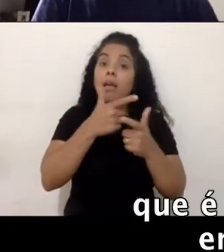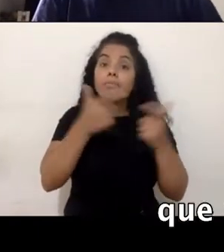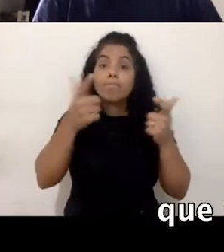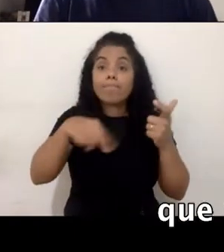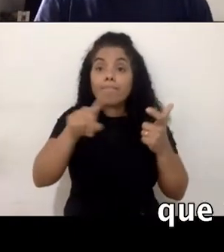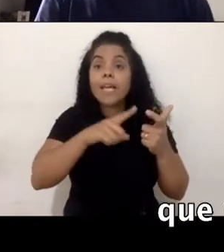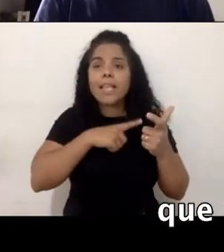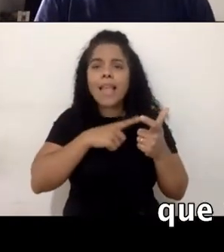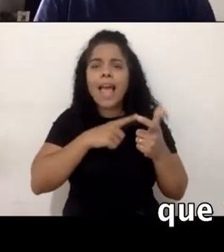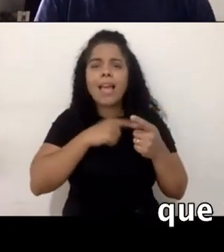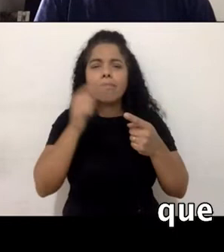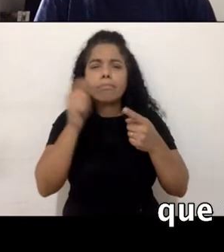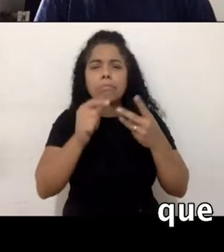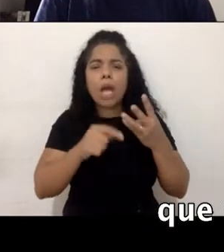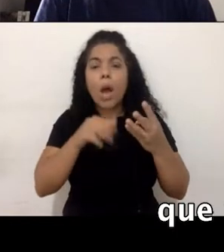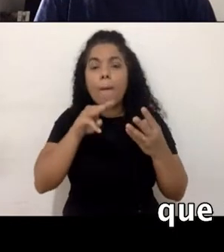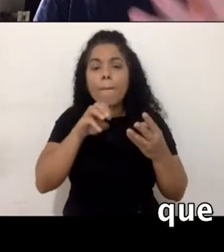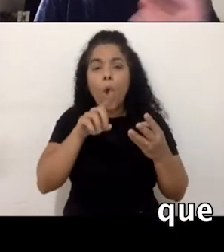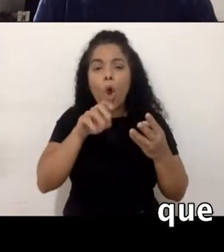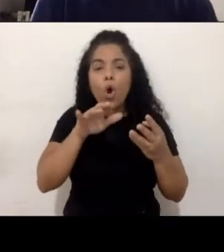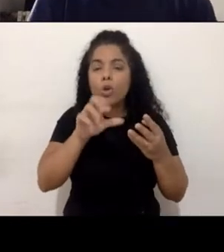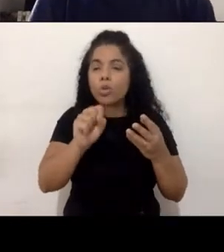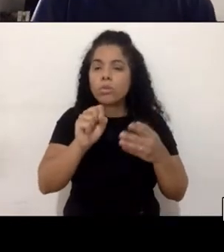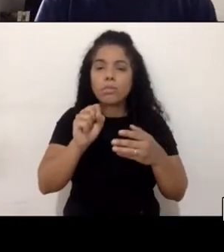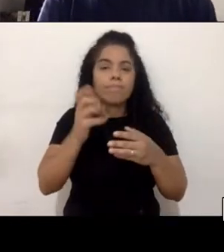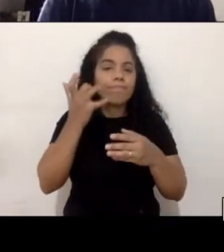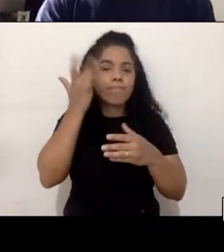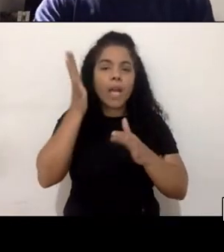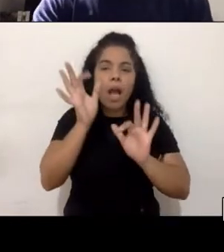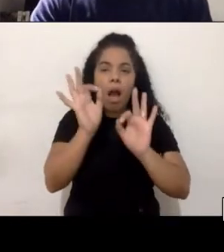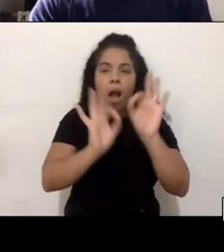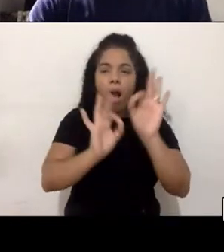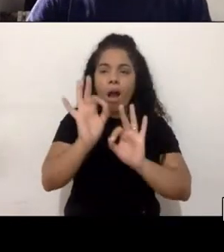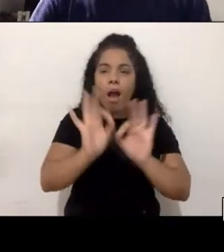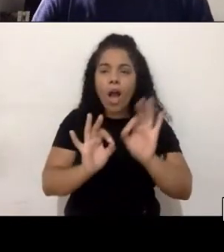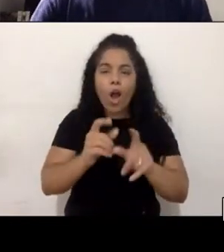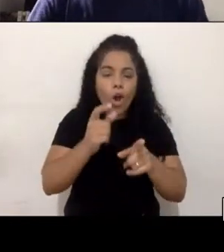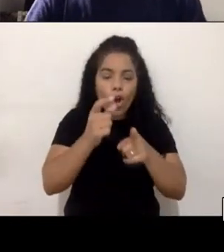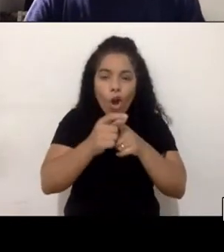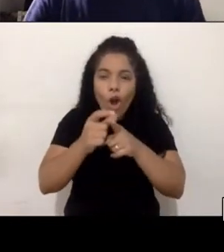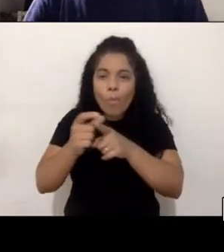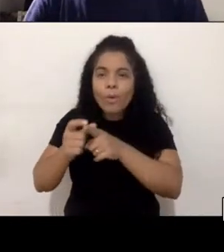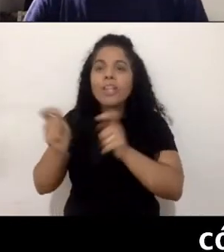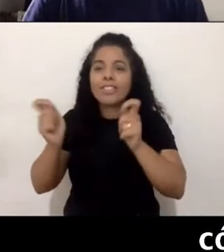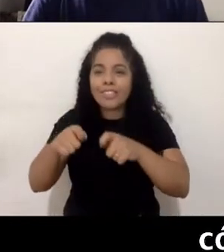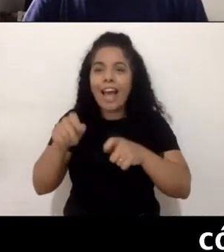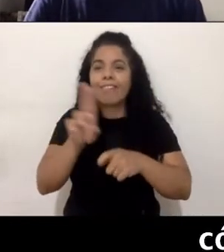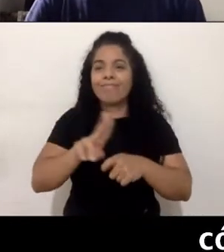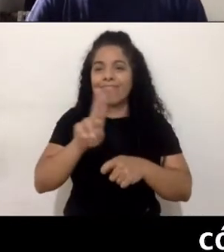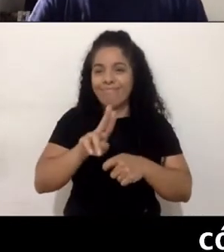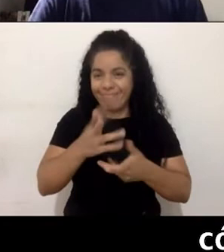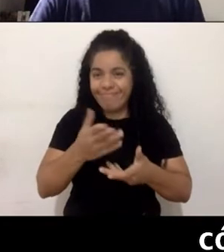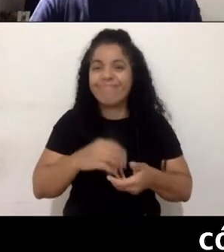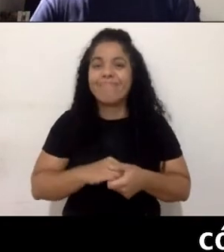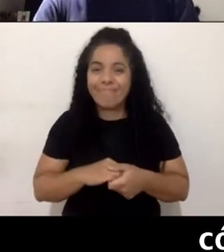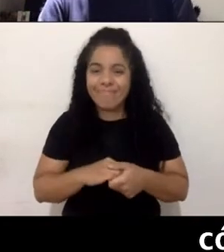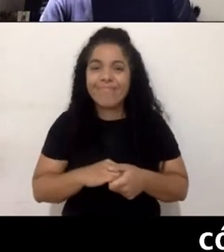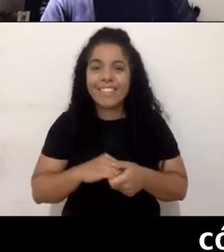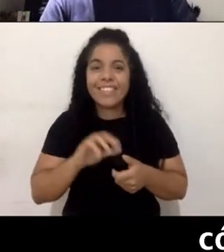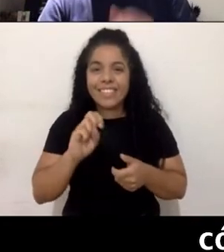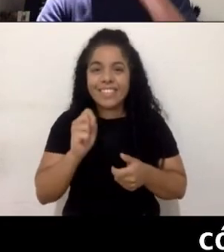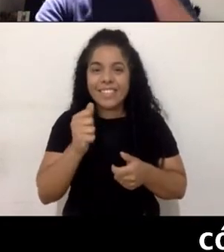components that you then import into your stack. And so those are useful to organize and to share and reuse